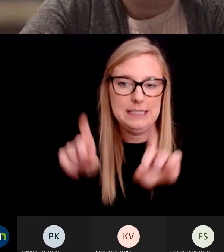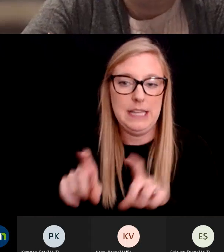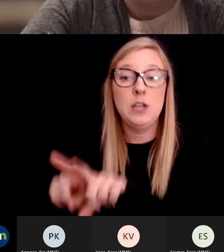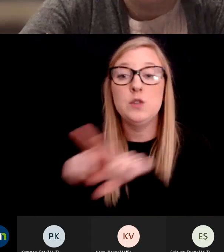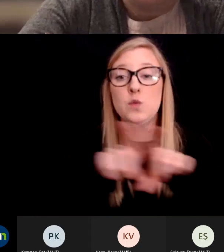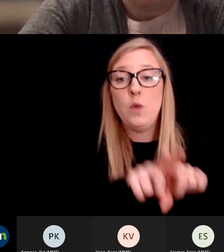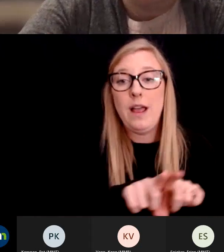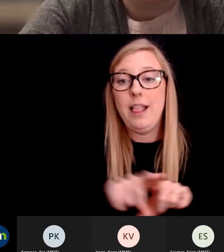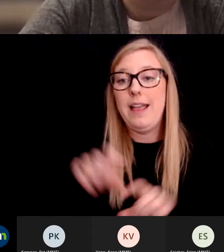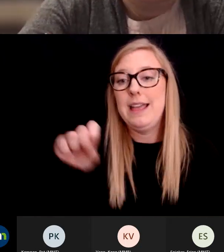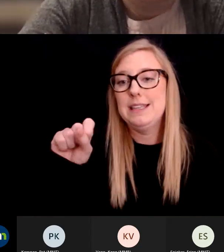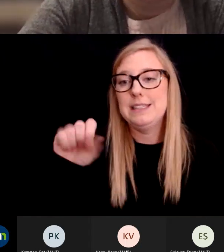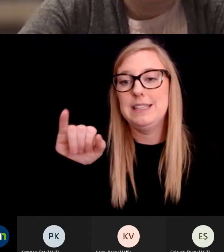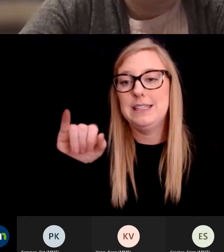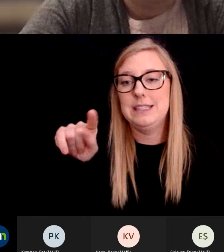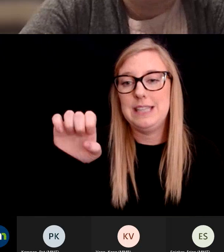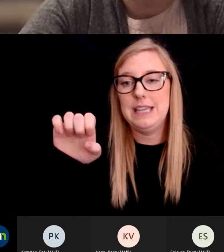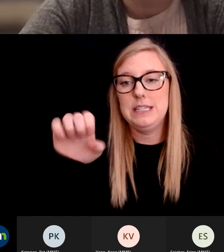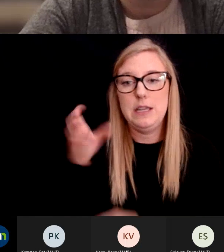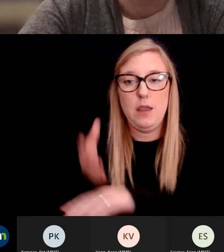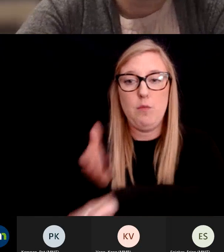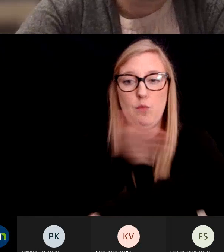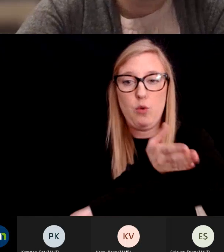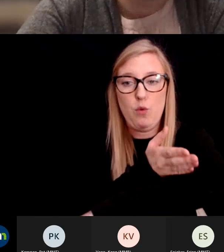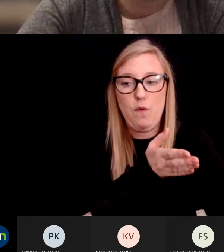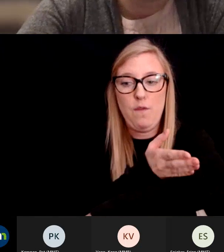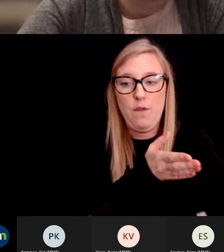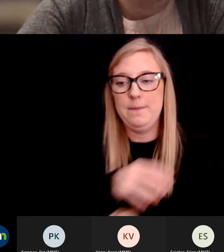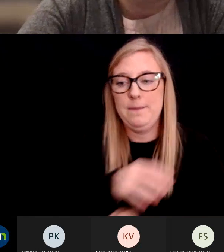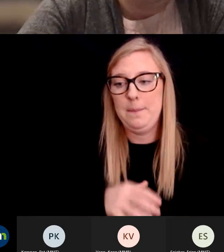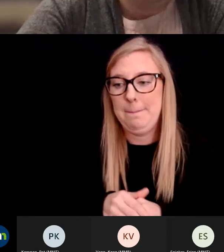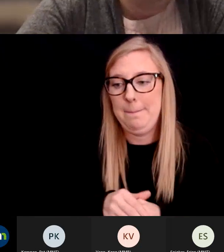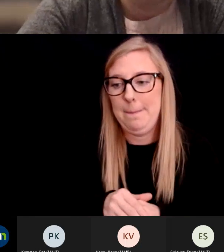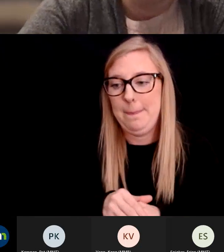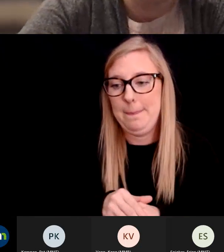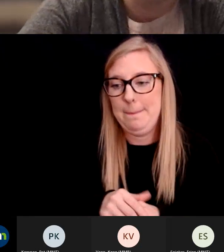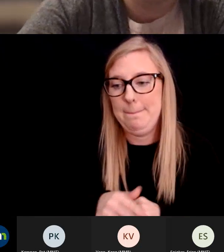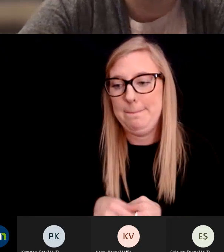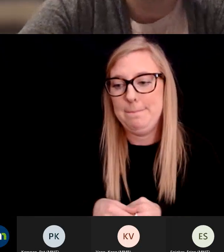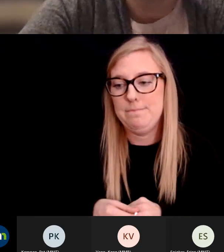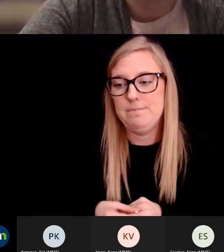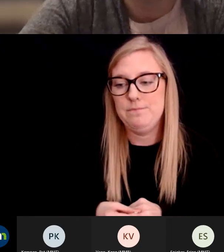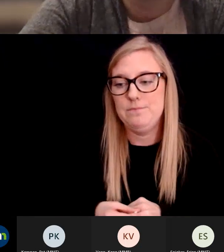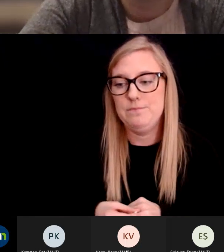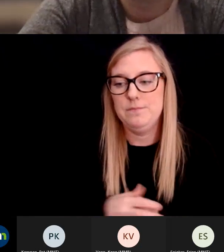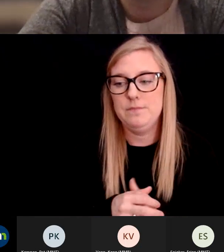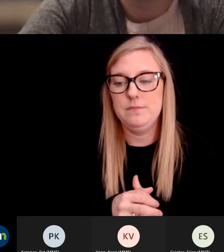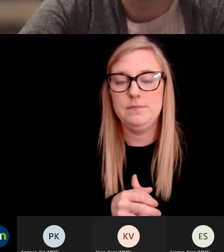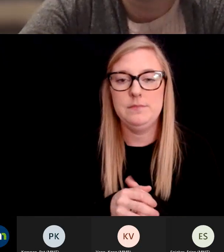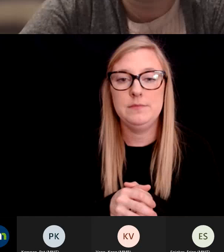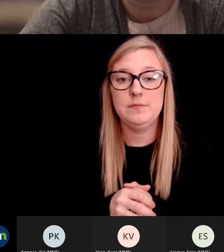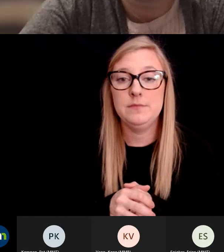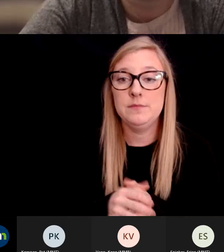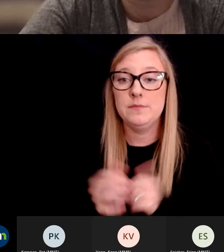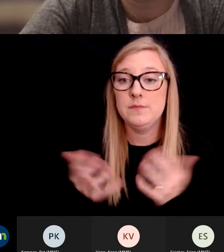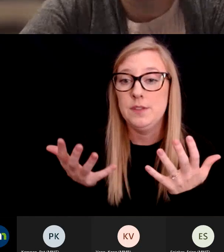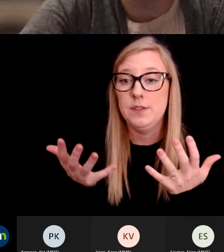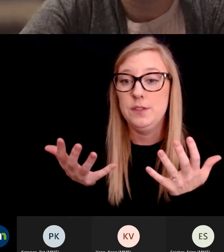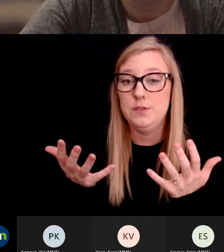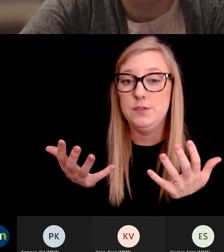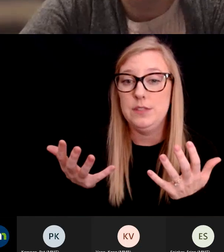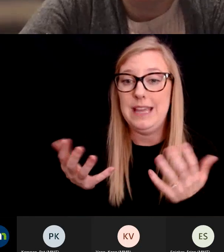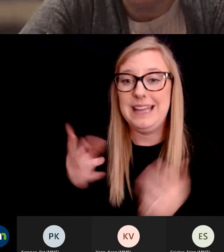Site Improve, but that's a very much more robust platform. And